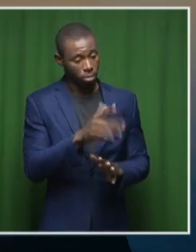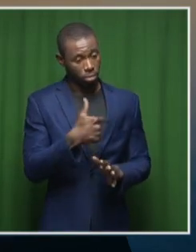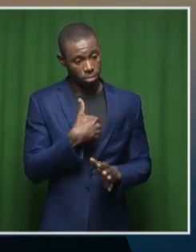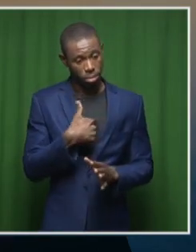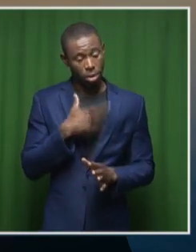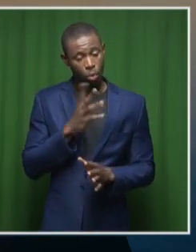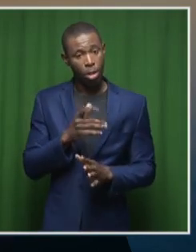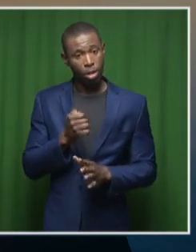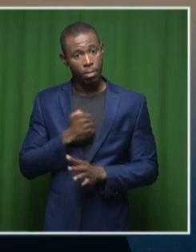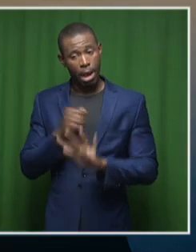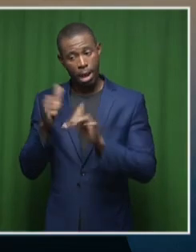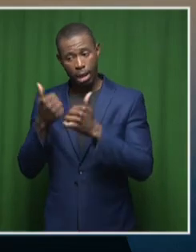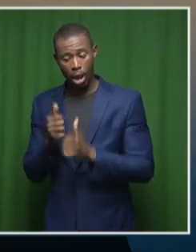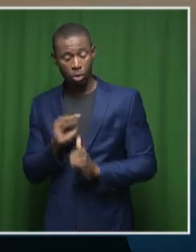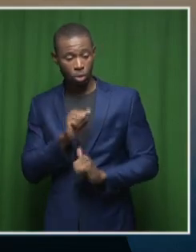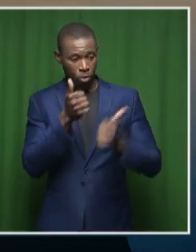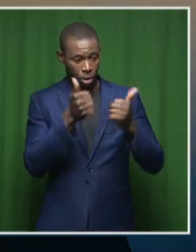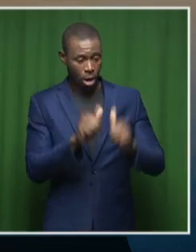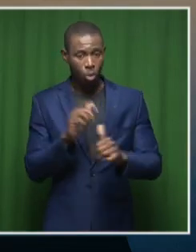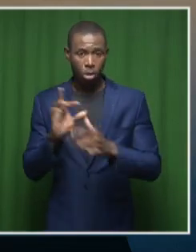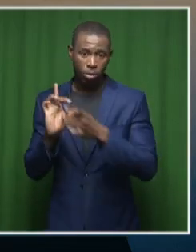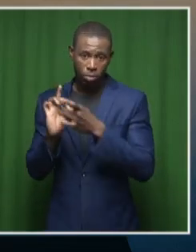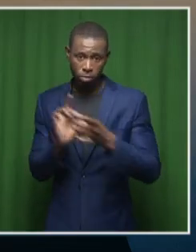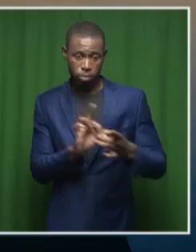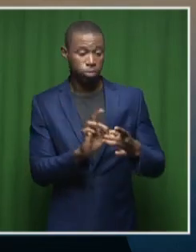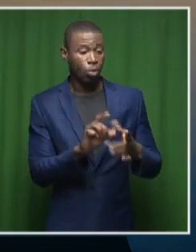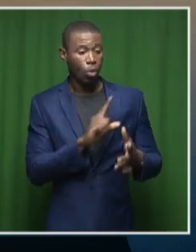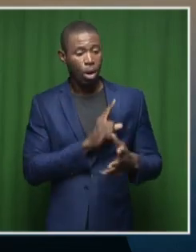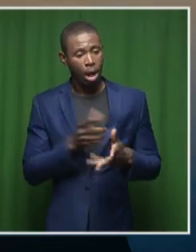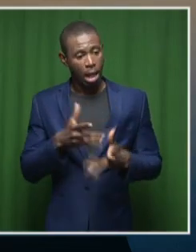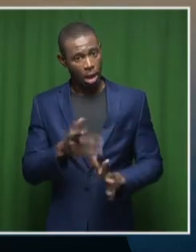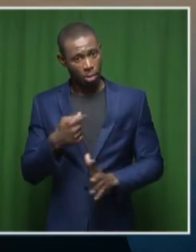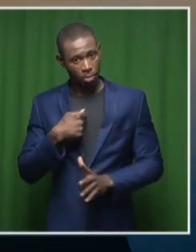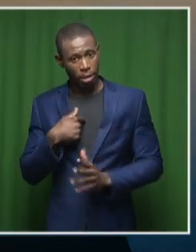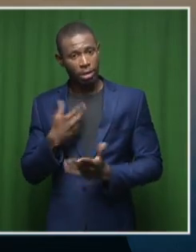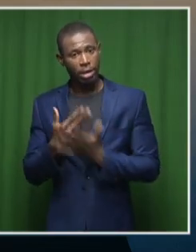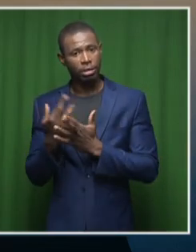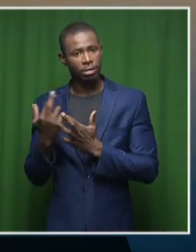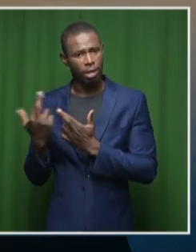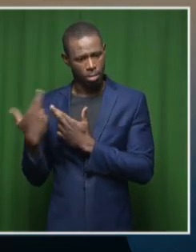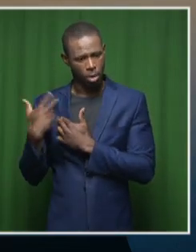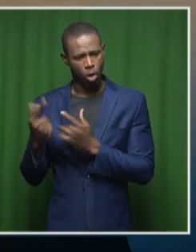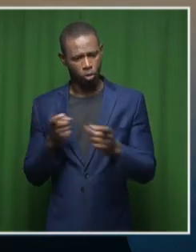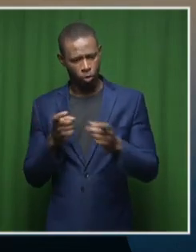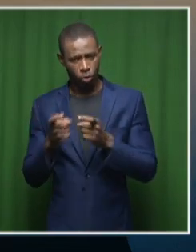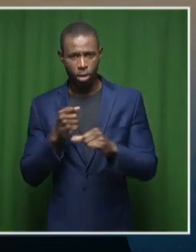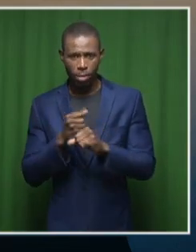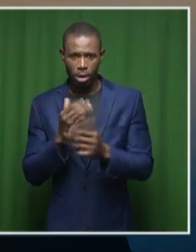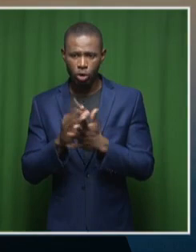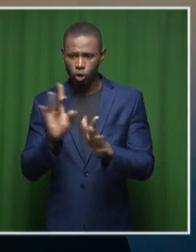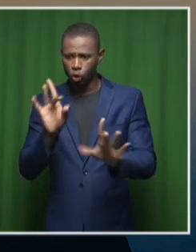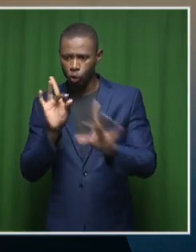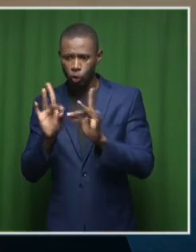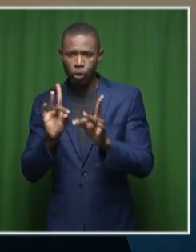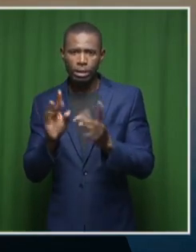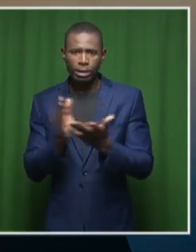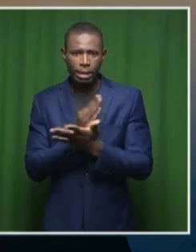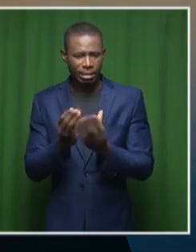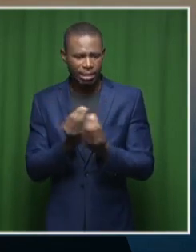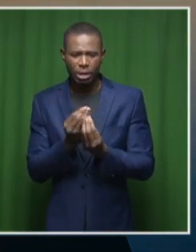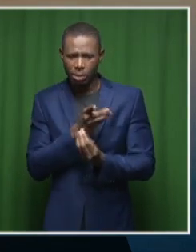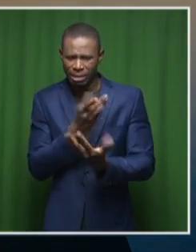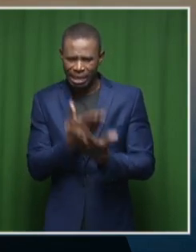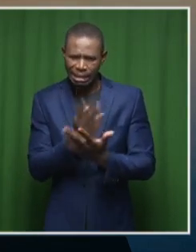to enable me to basically curate your experience on the platform. Sure. After that, I think it's then possible to say,